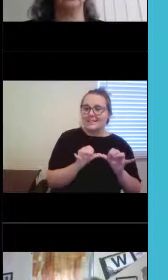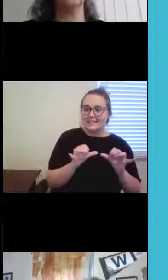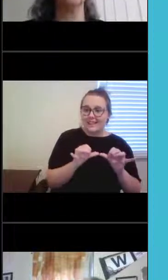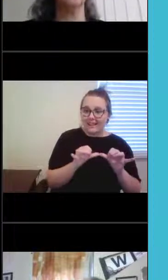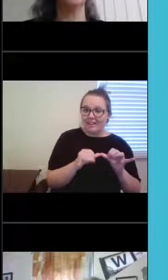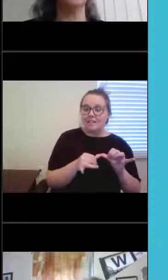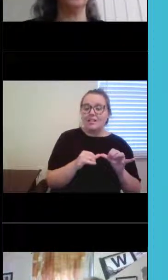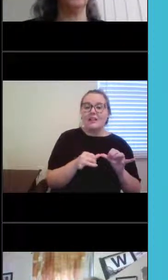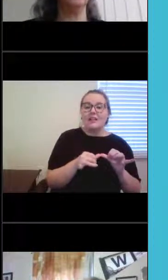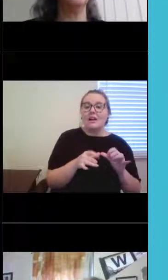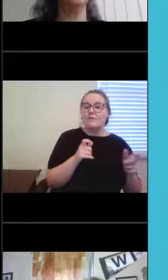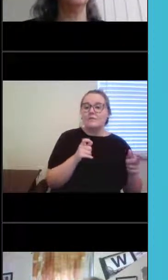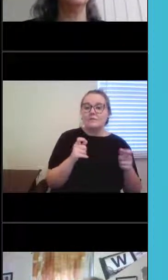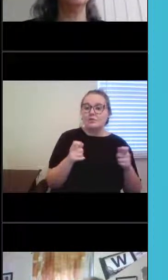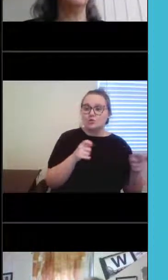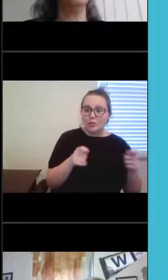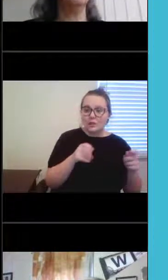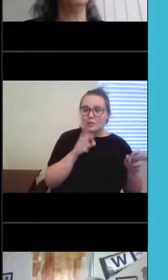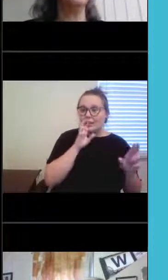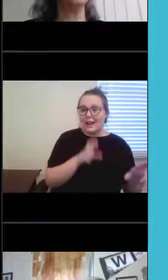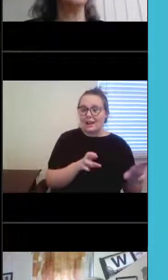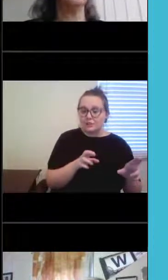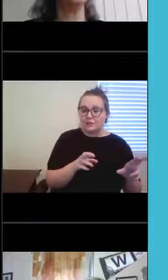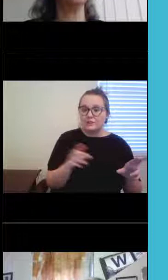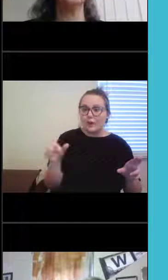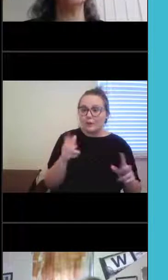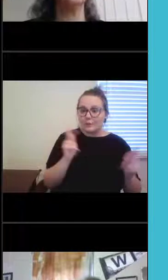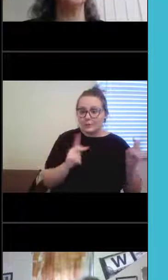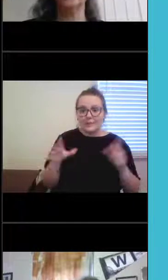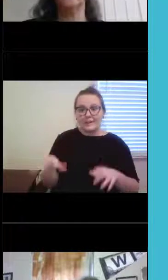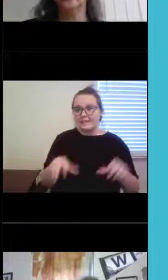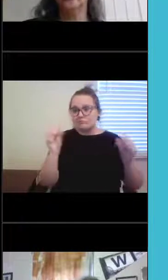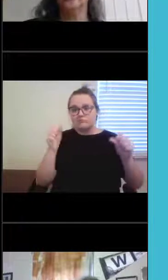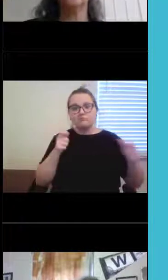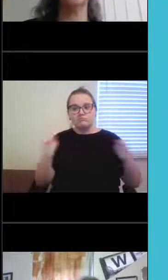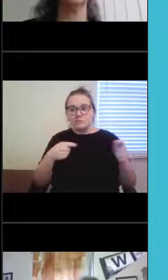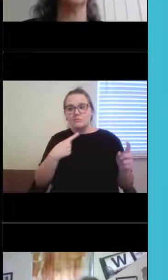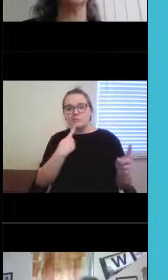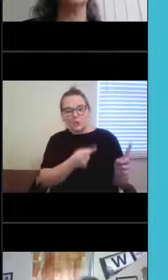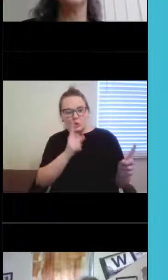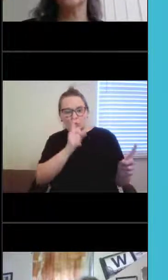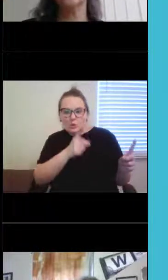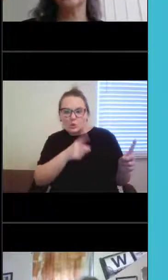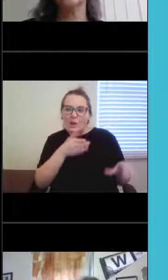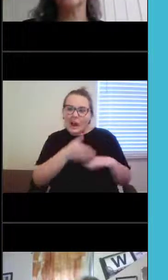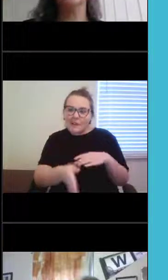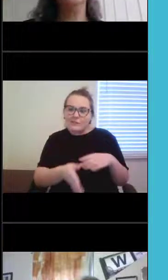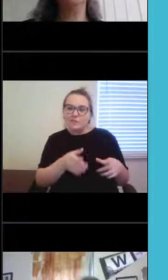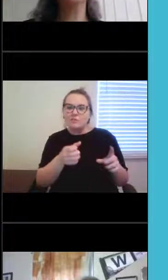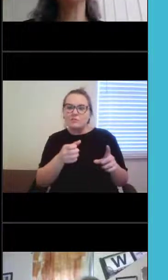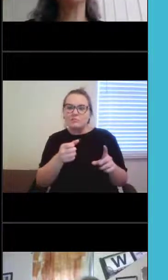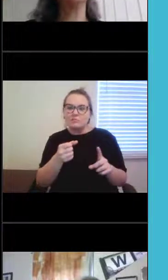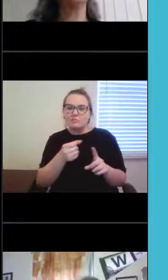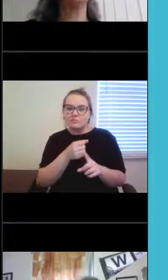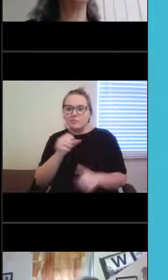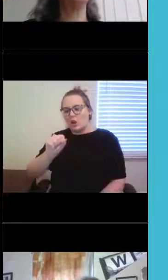controlling reactions from other people, where they take charge or try to tell you what to do after the assault, these negative responses, was what we